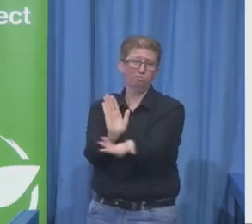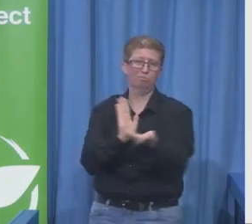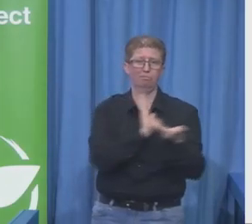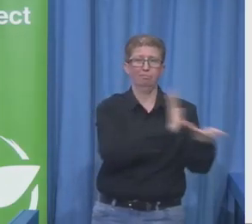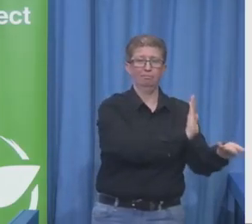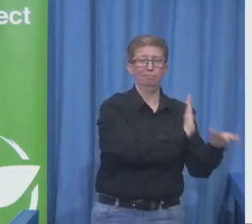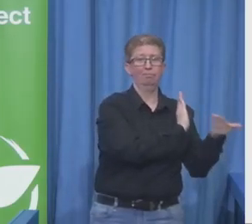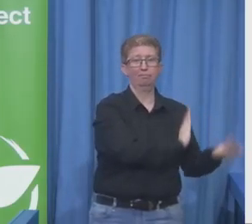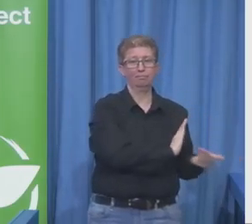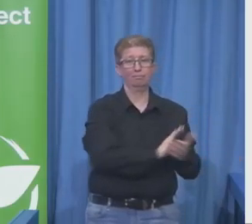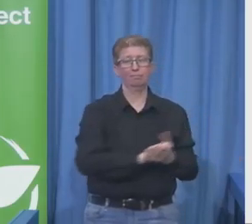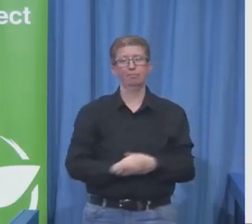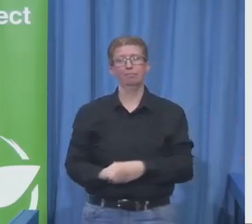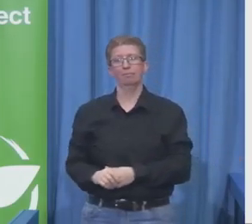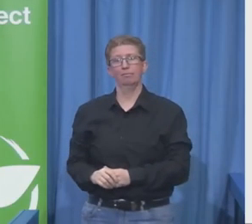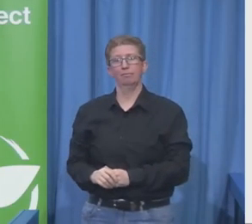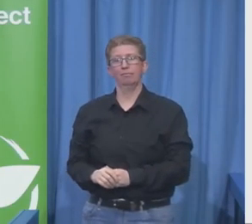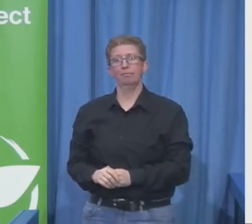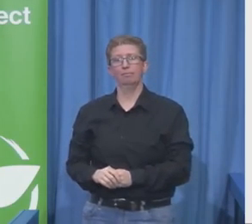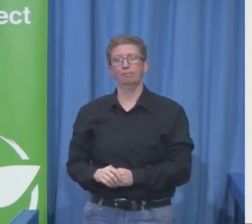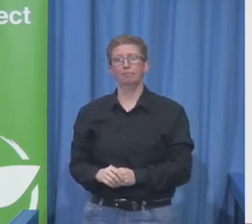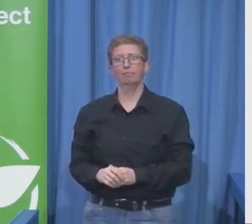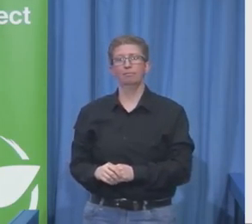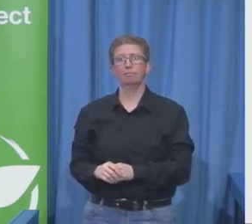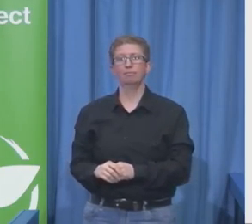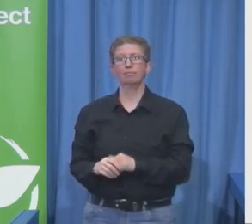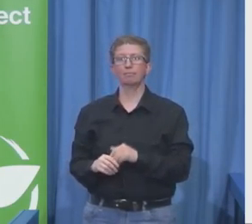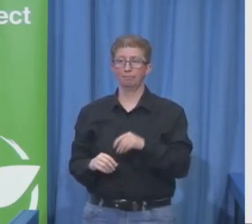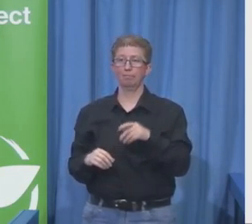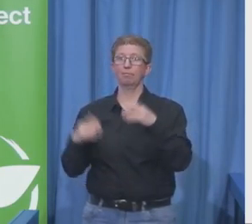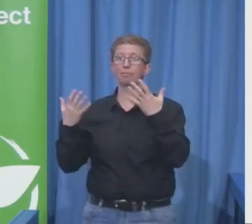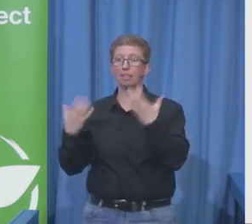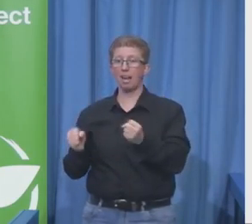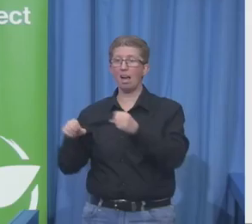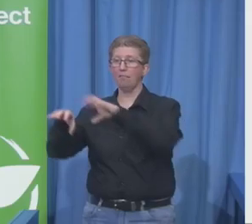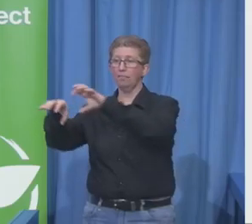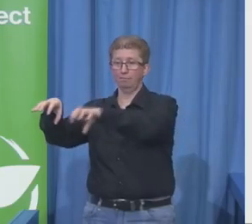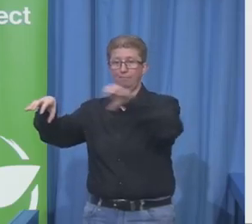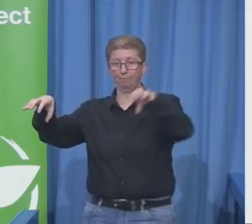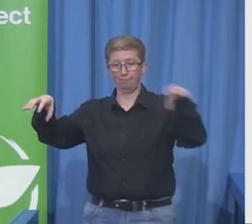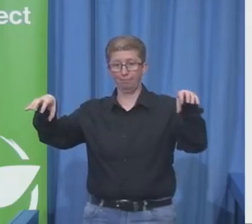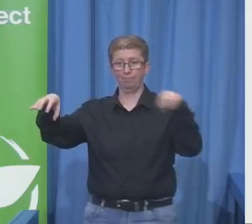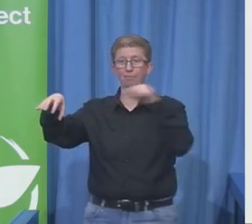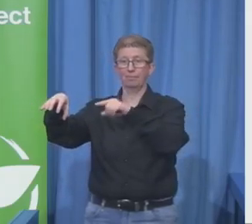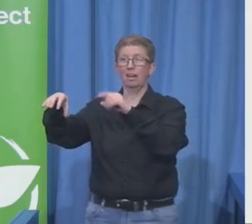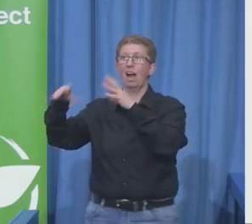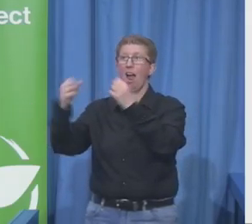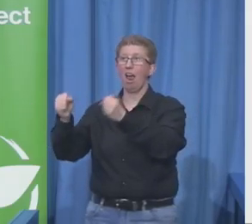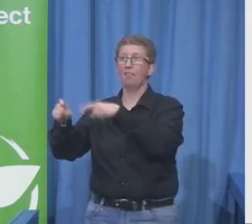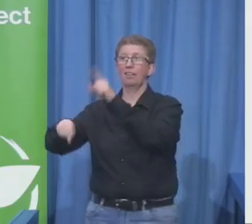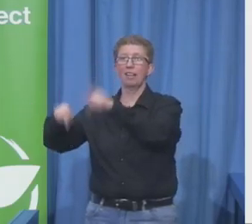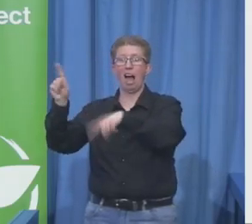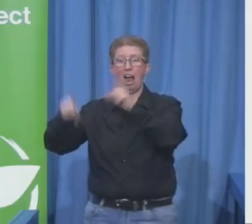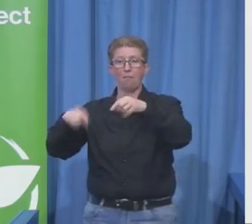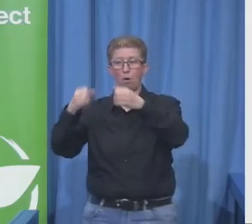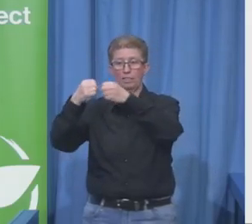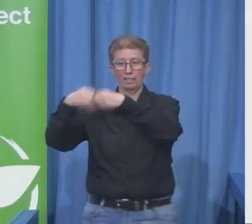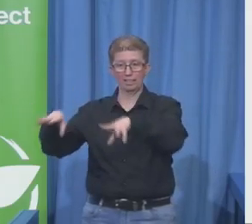also projects, maybe not the same what we have, and I'm sure this is what we have in Budapest. This is something which is really